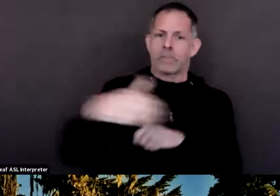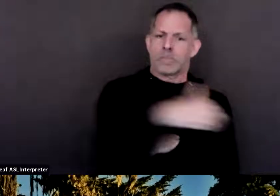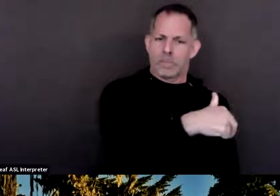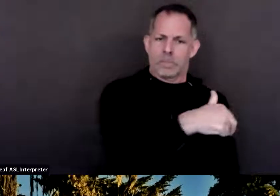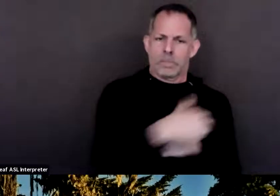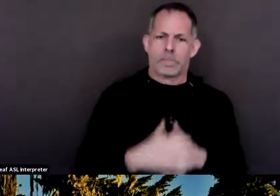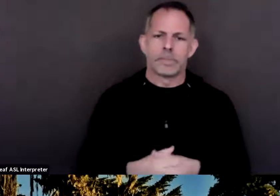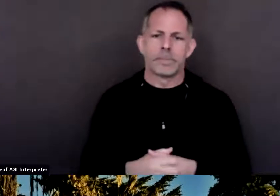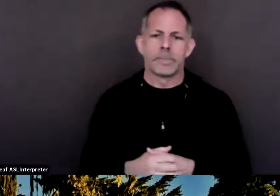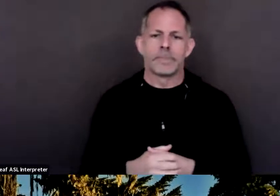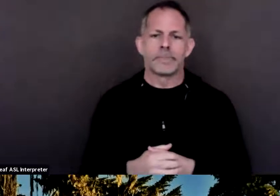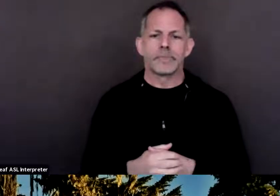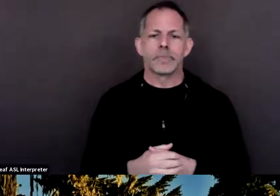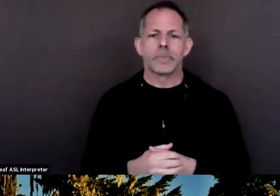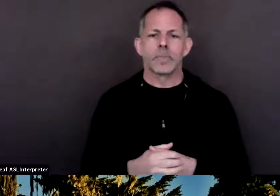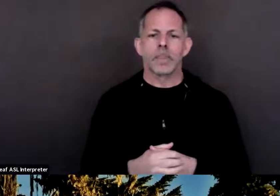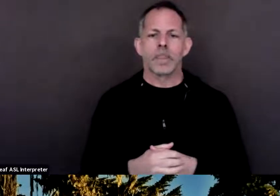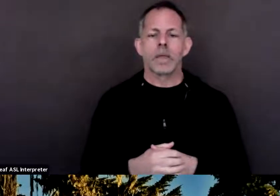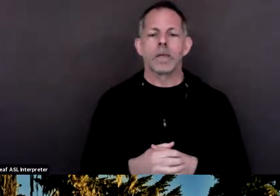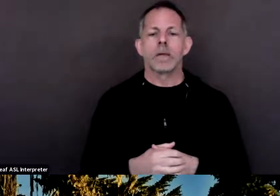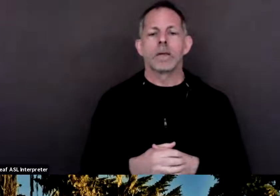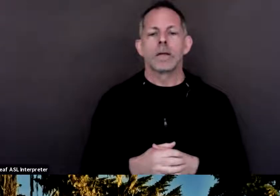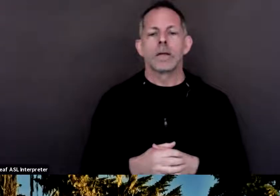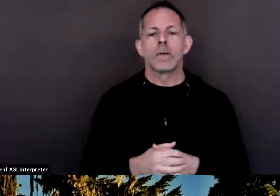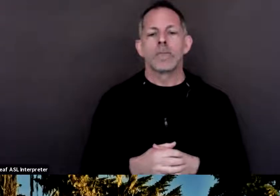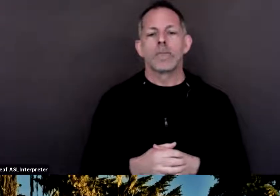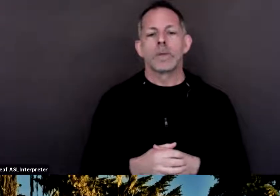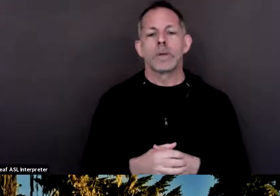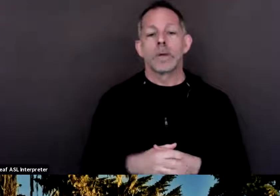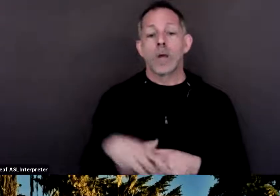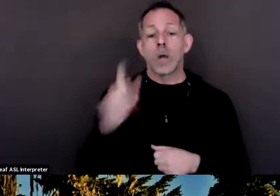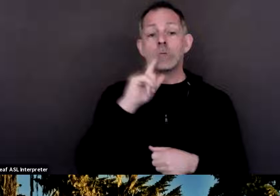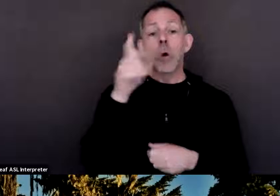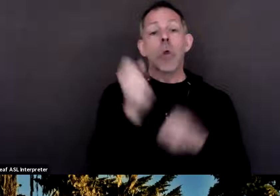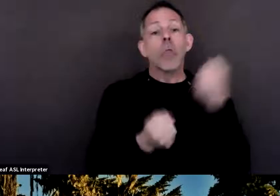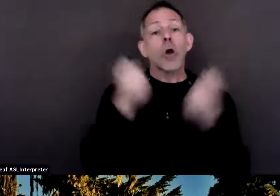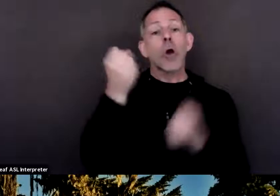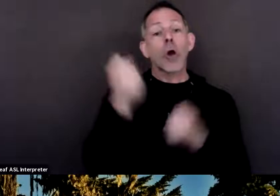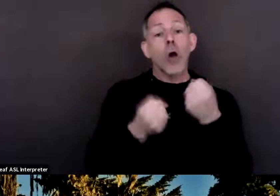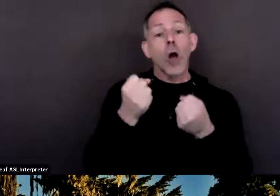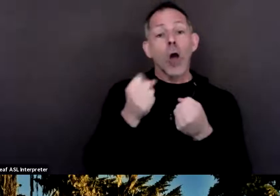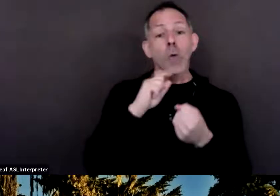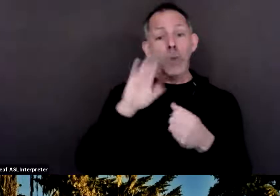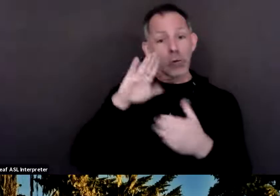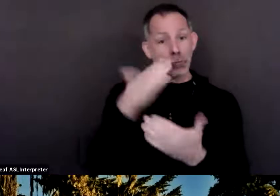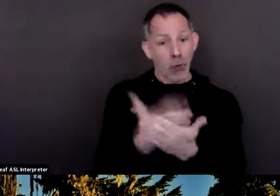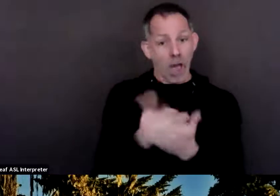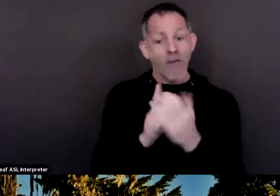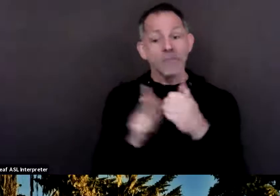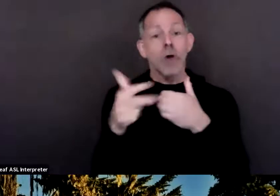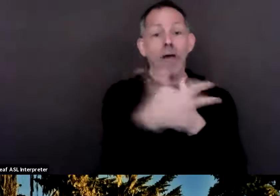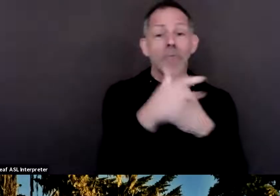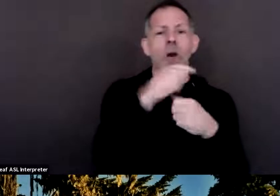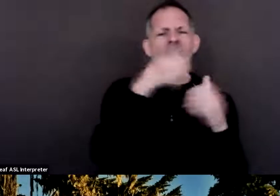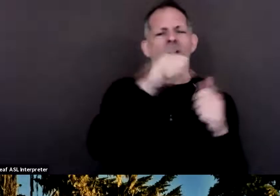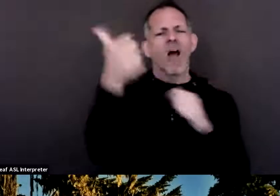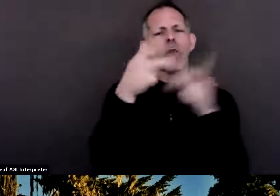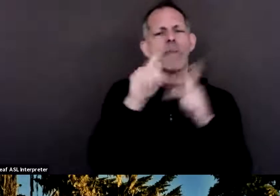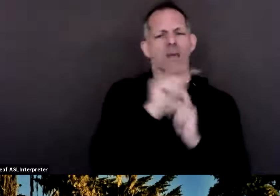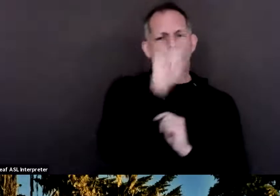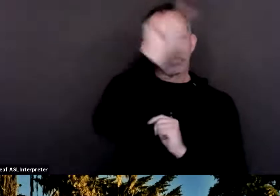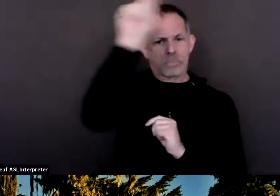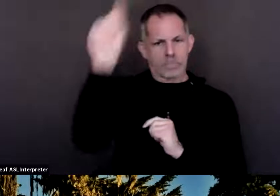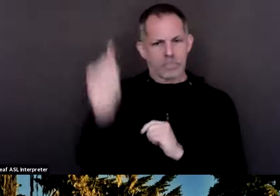and auto drivers can use the drive-through site. So the Ashway site was planned in partnership with